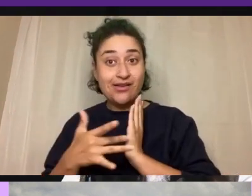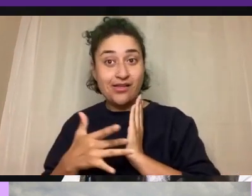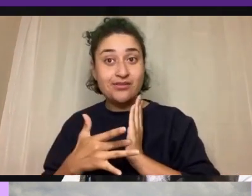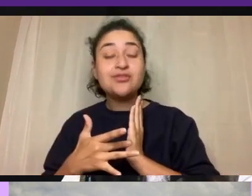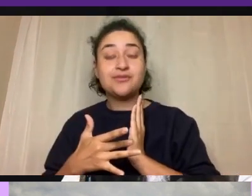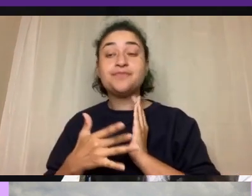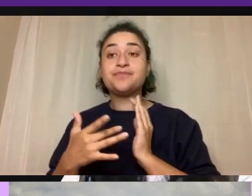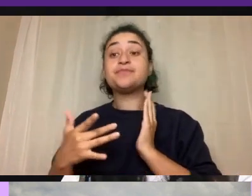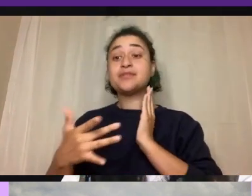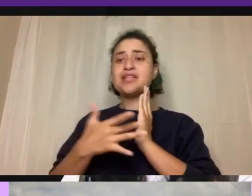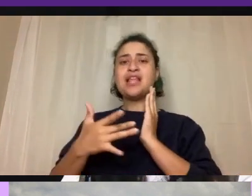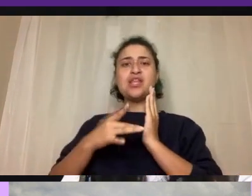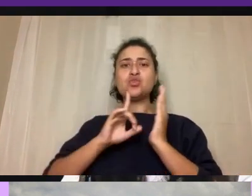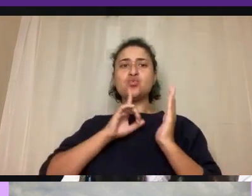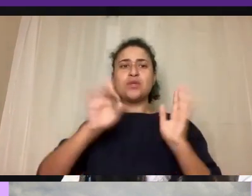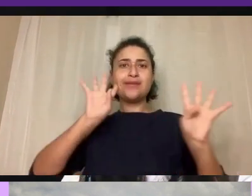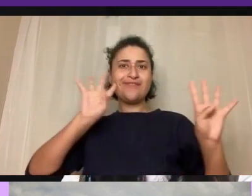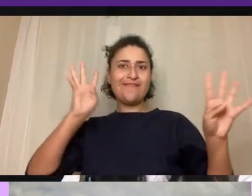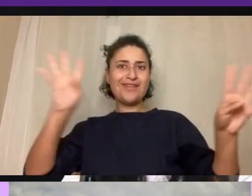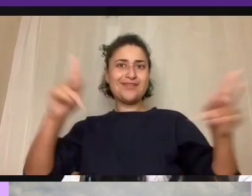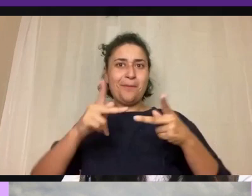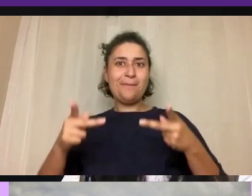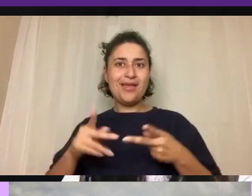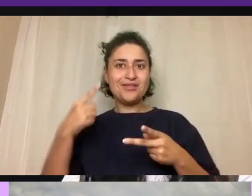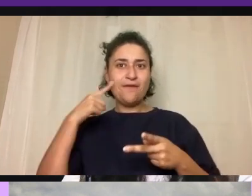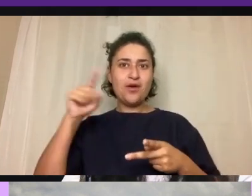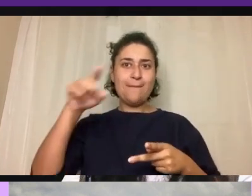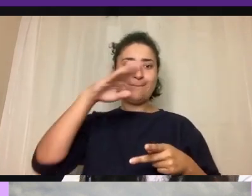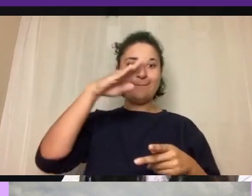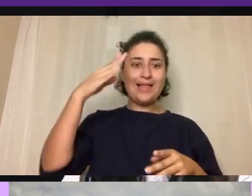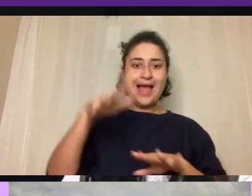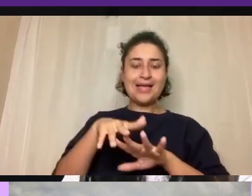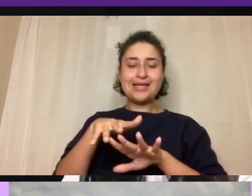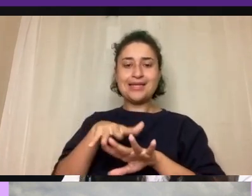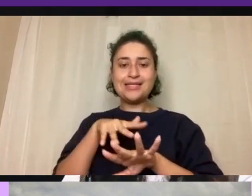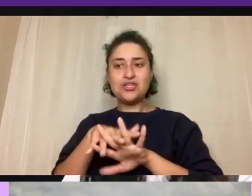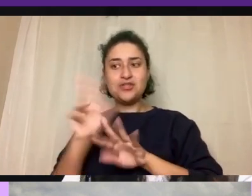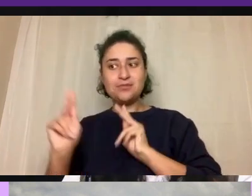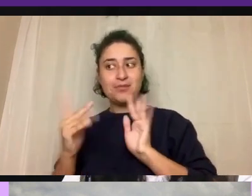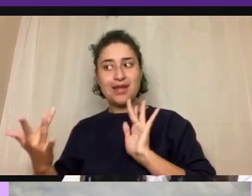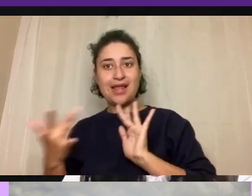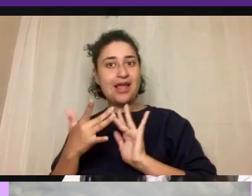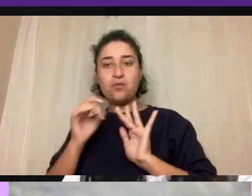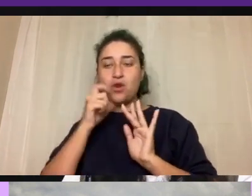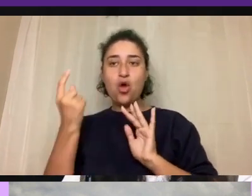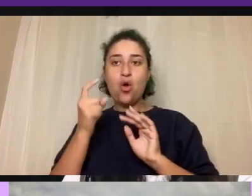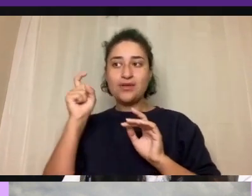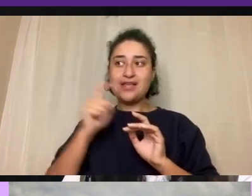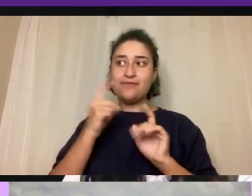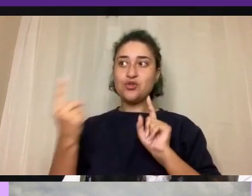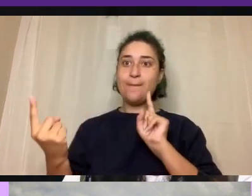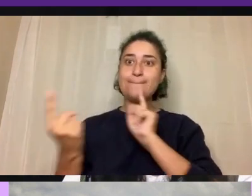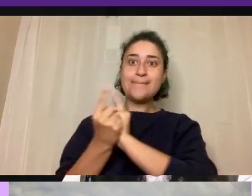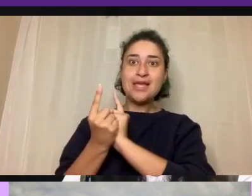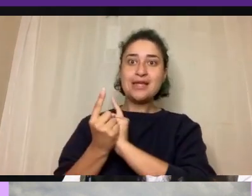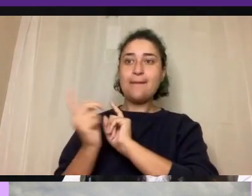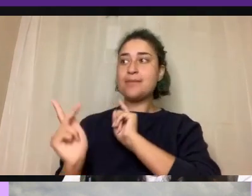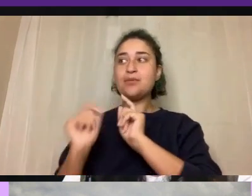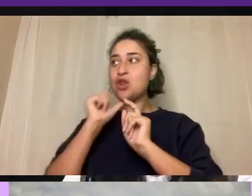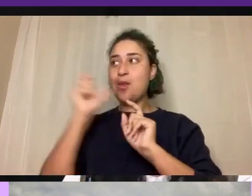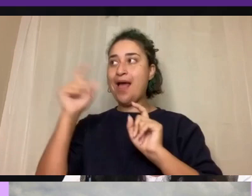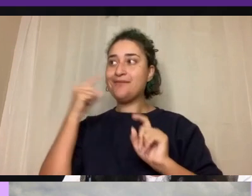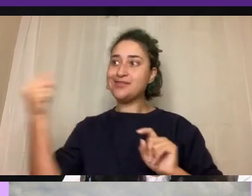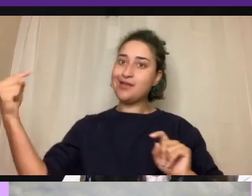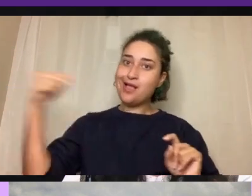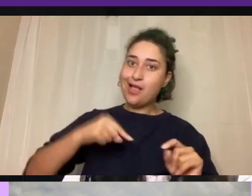inventive space for Black and Indigenous people to connect. So we don't always have to meet, and folks don't always have to come to Charlottesville, but we can use resources